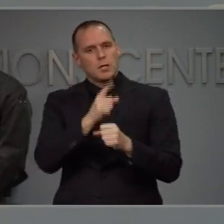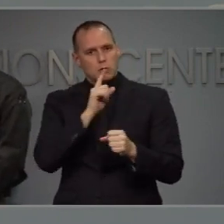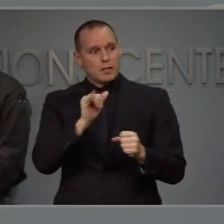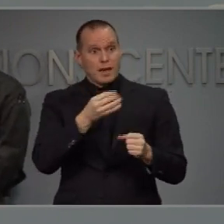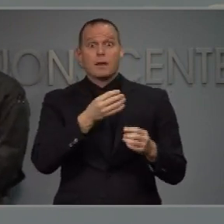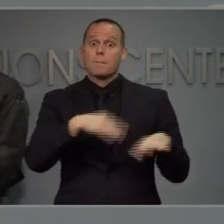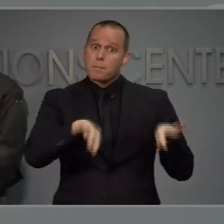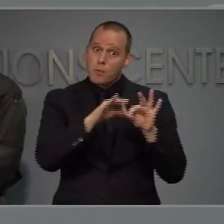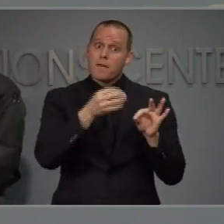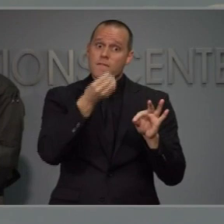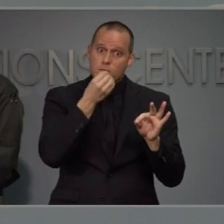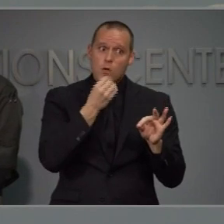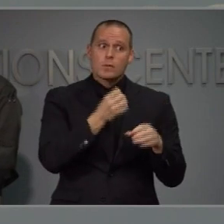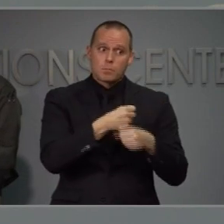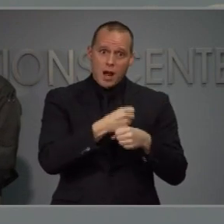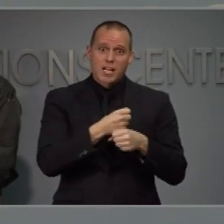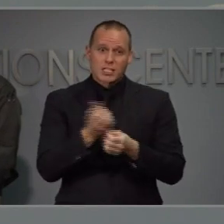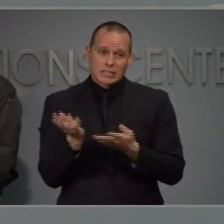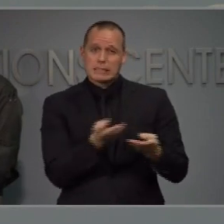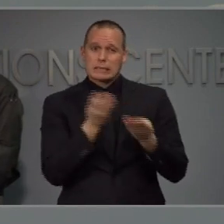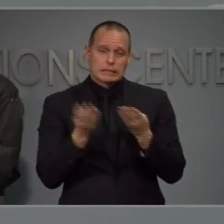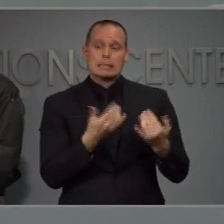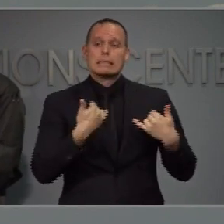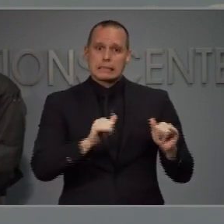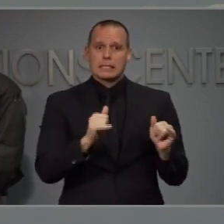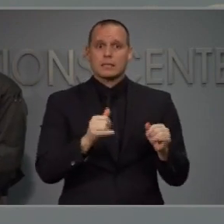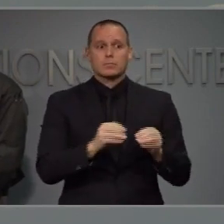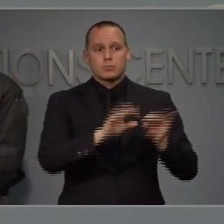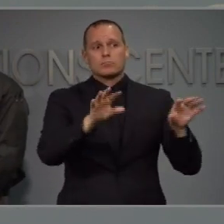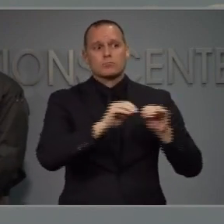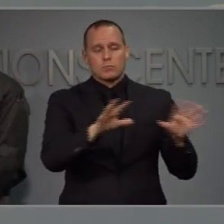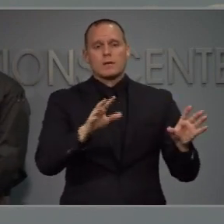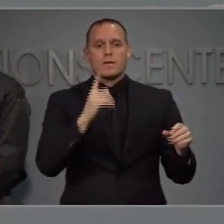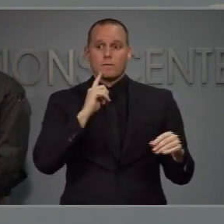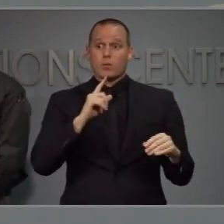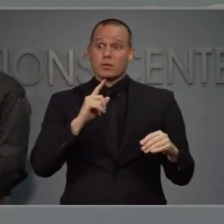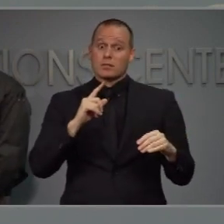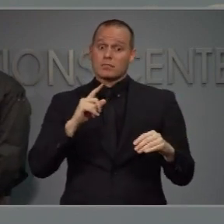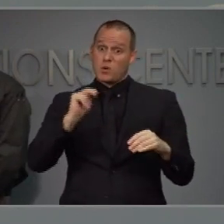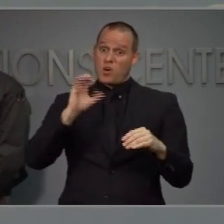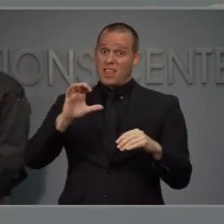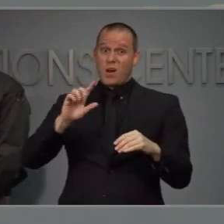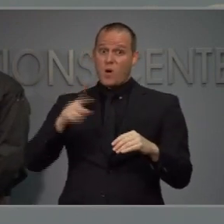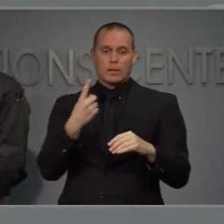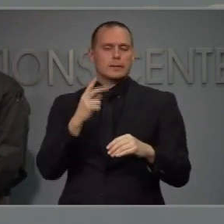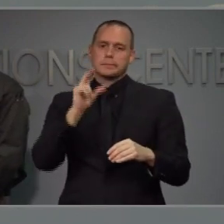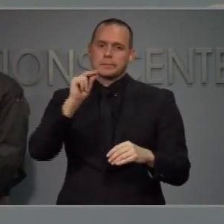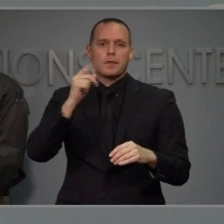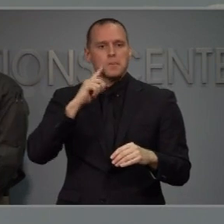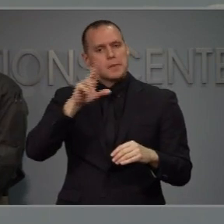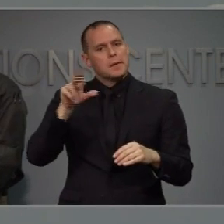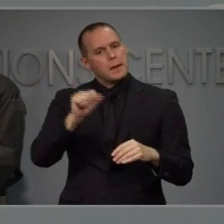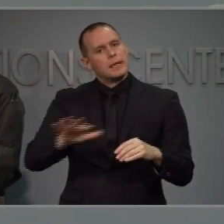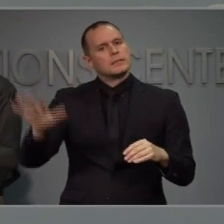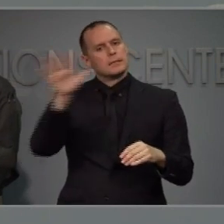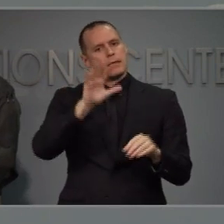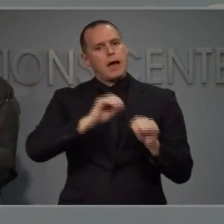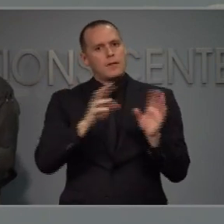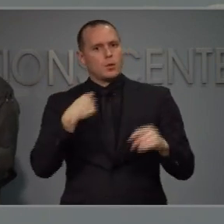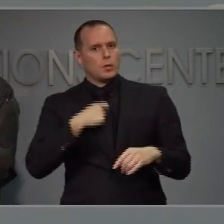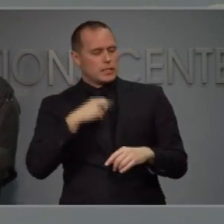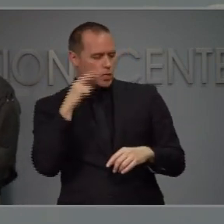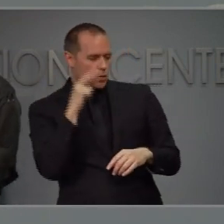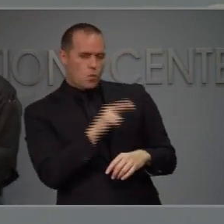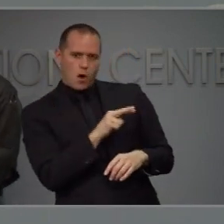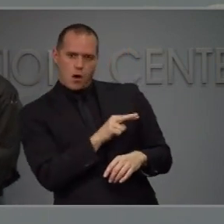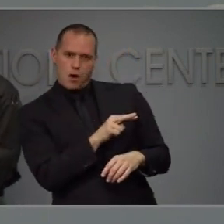going, not just for North Carolina, but our country and our nation. So I think they're doing good work. Obviously, we'll keep our eye on that closely